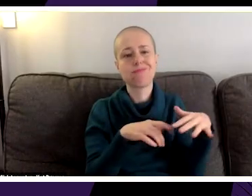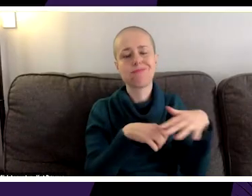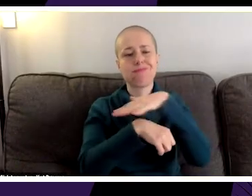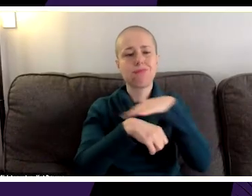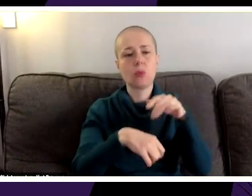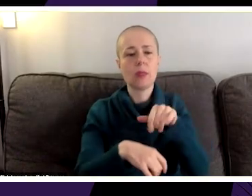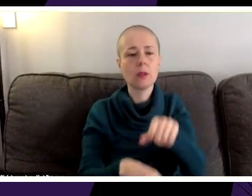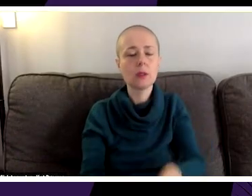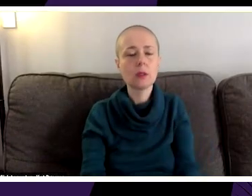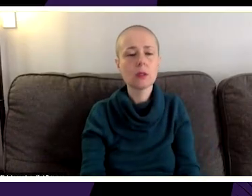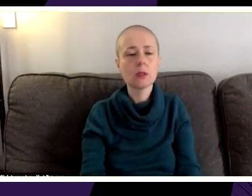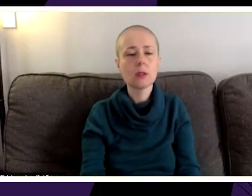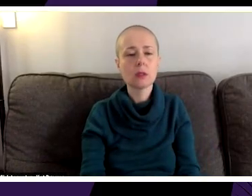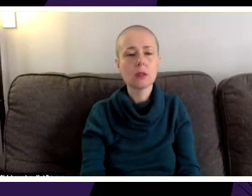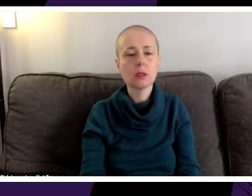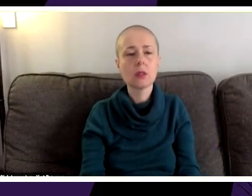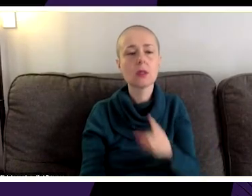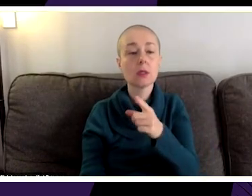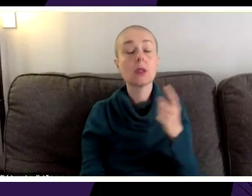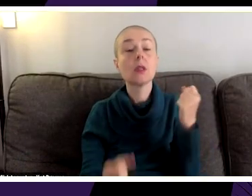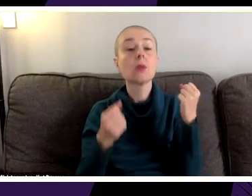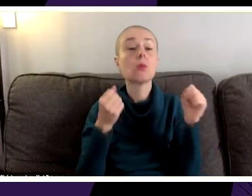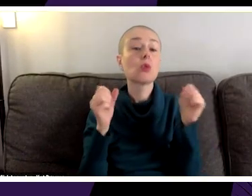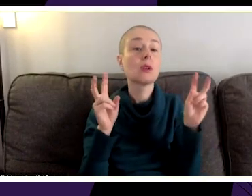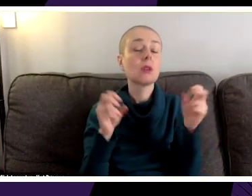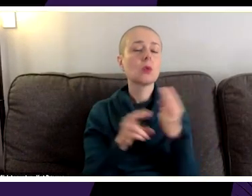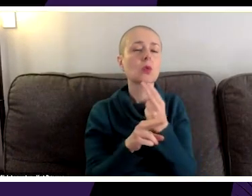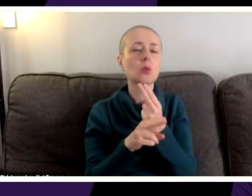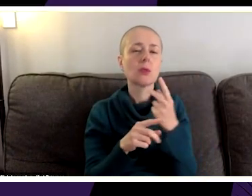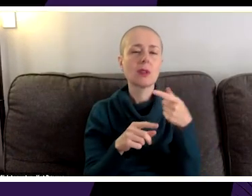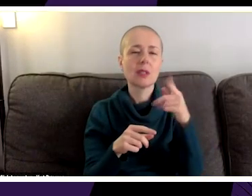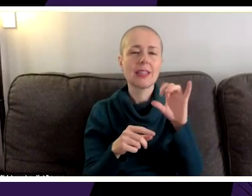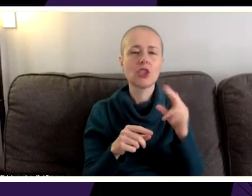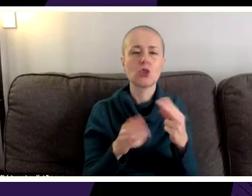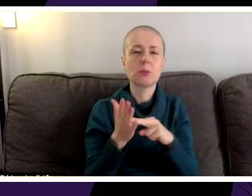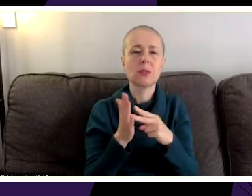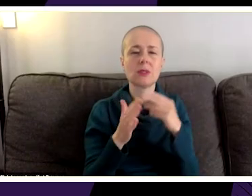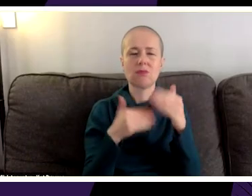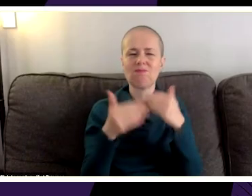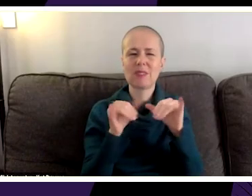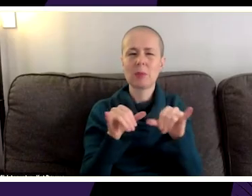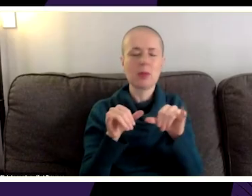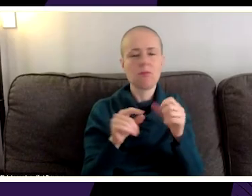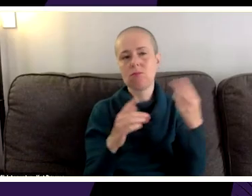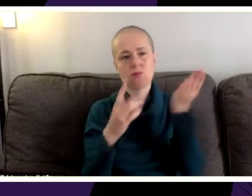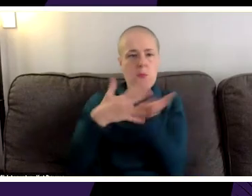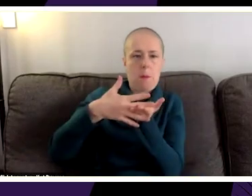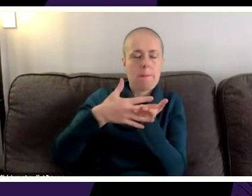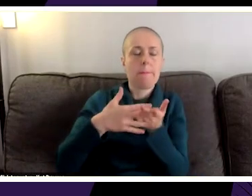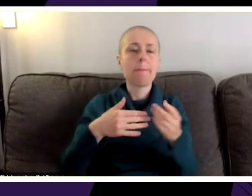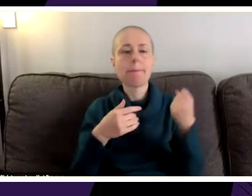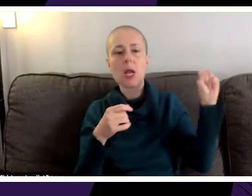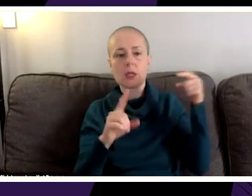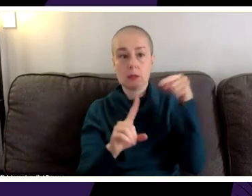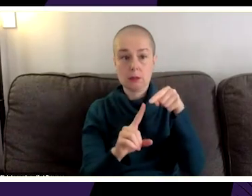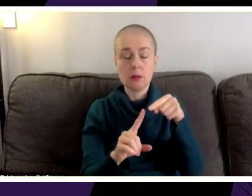Using the generative capacity of protest as a glitch, which can create an opening, the future protest is a speculative